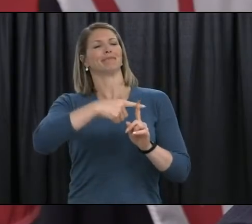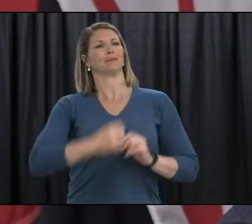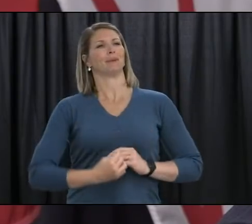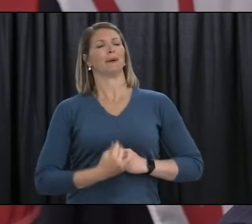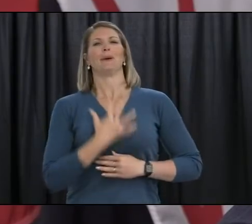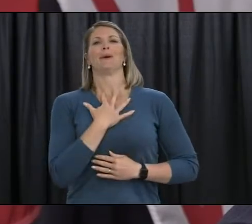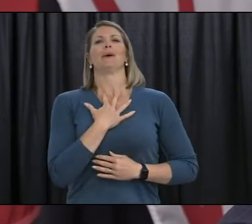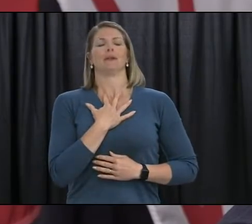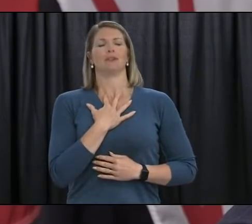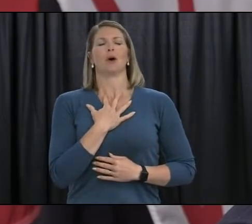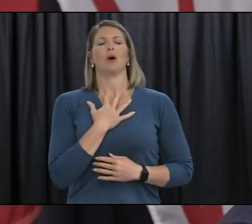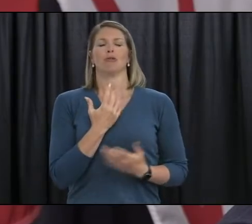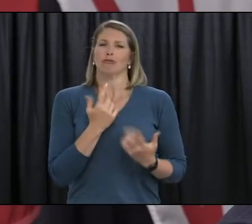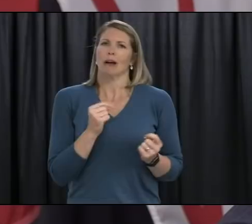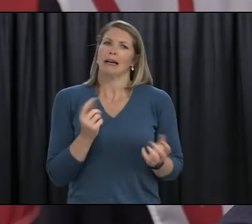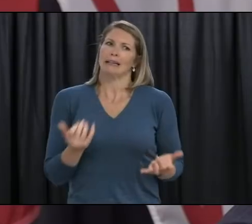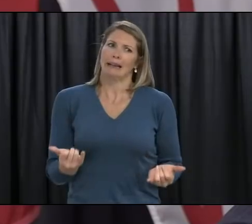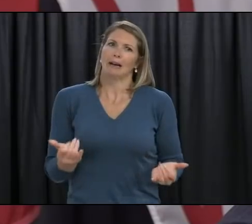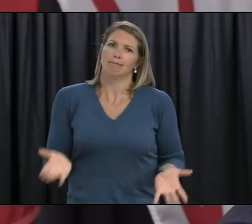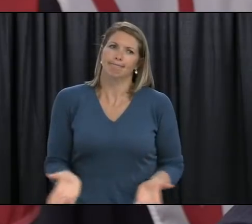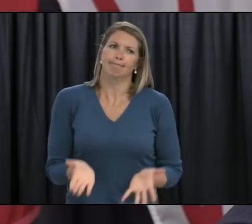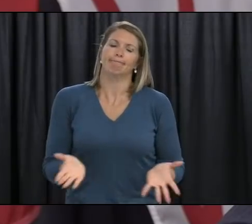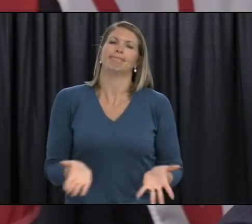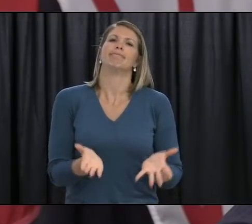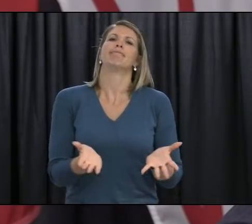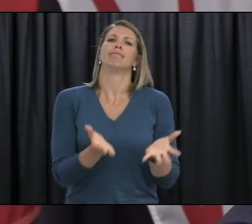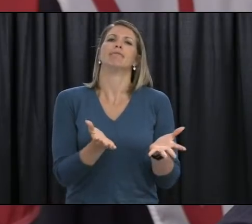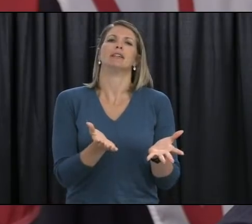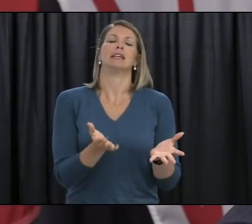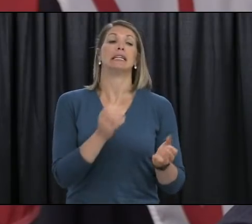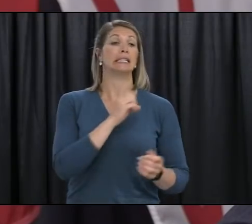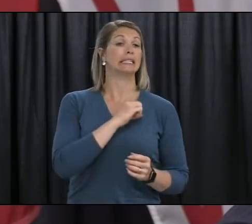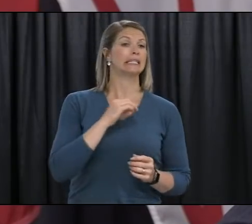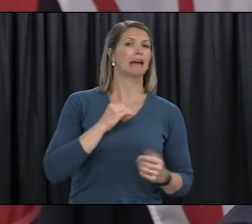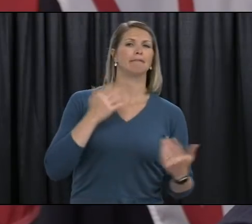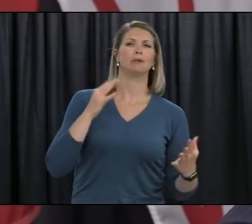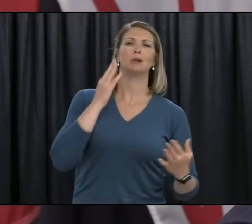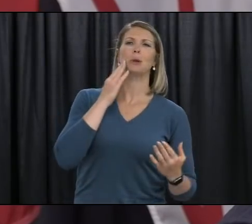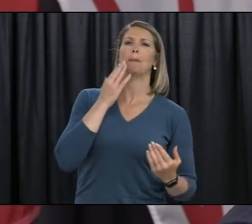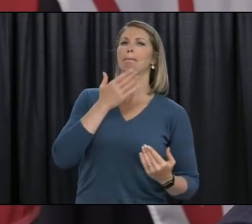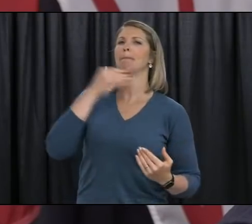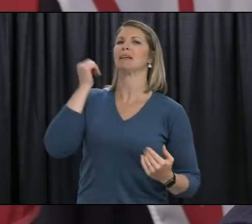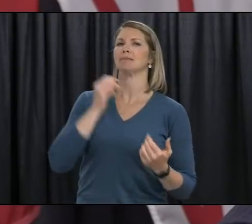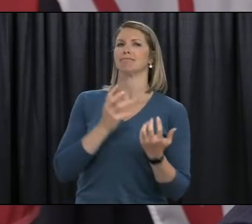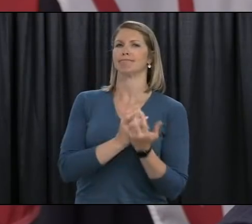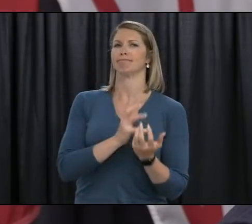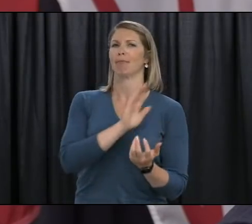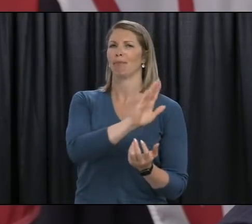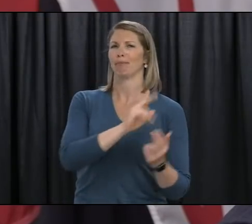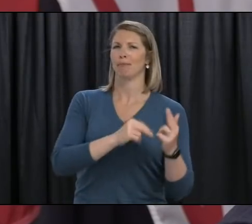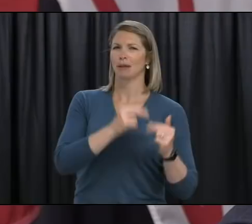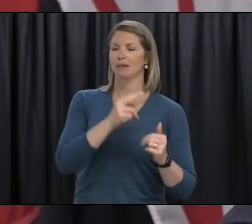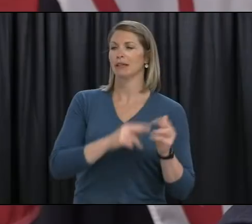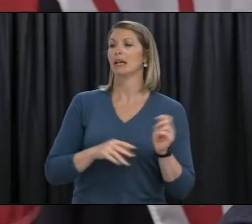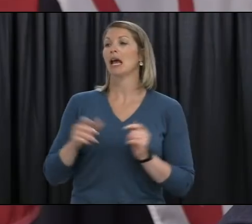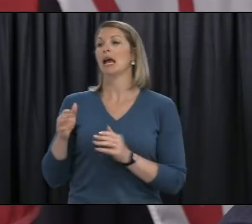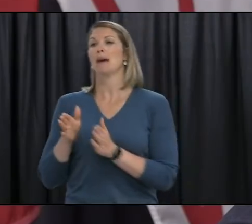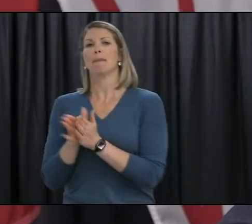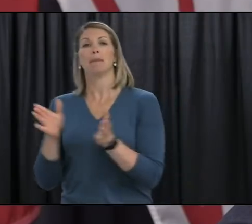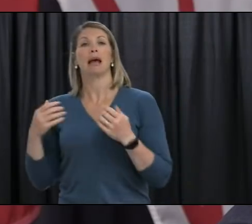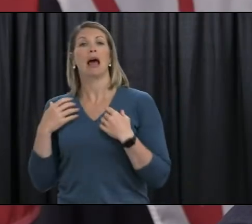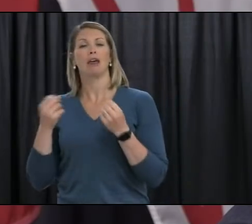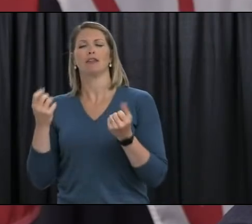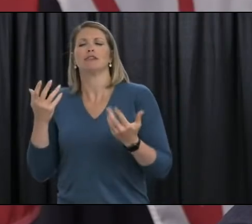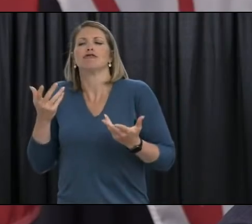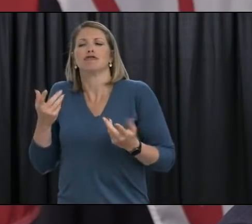need to factor in. So these staff know it the best, regional health authorities. They monitor, by the way, on a regular basis those homes. So it's